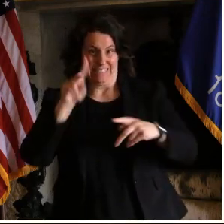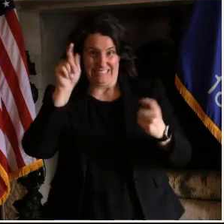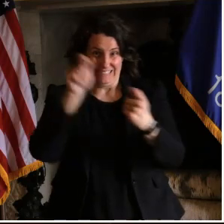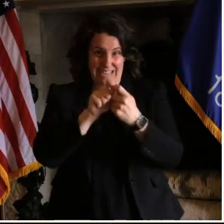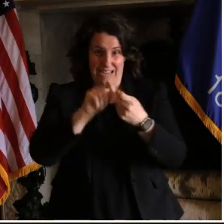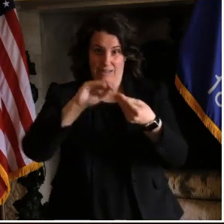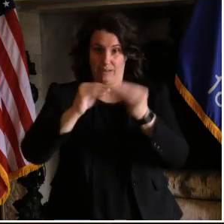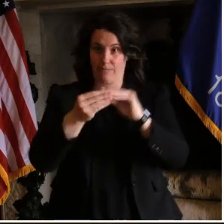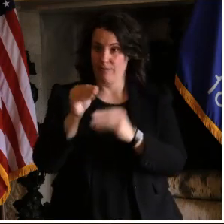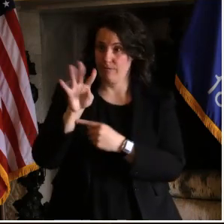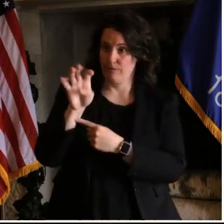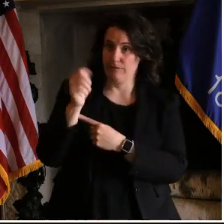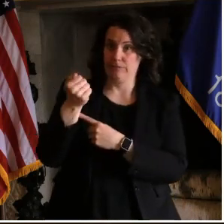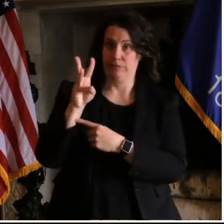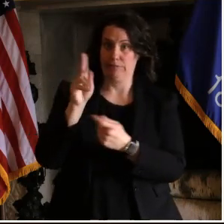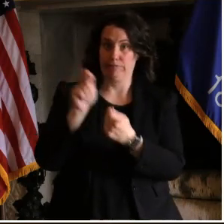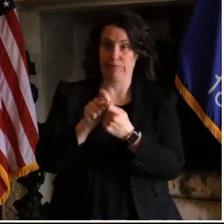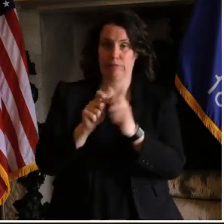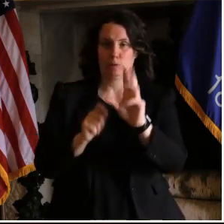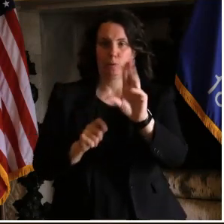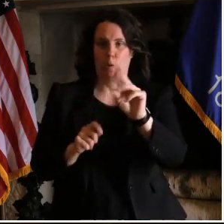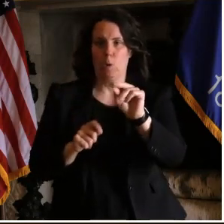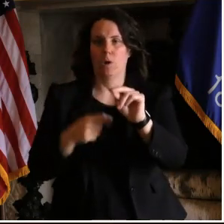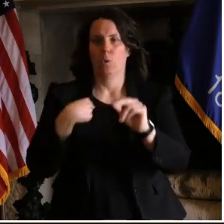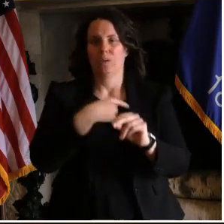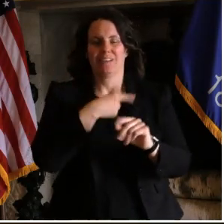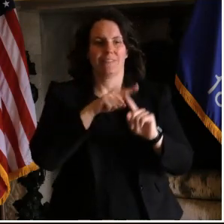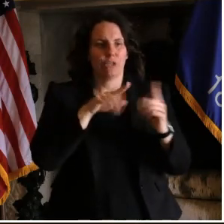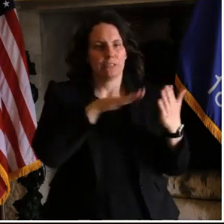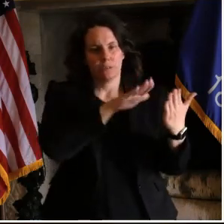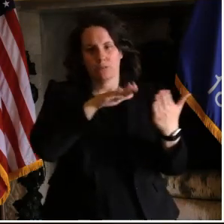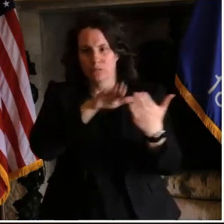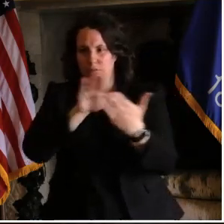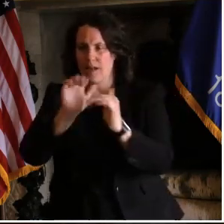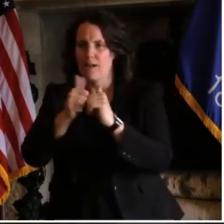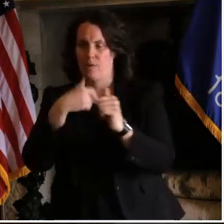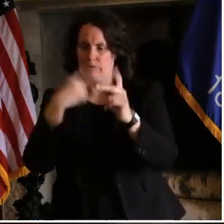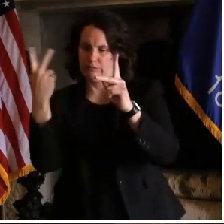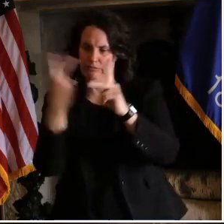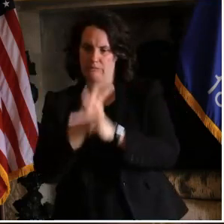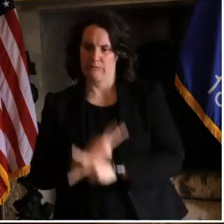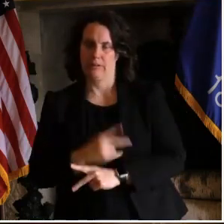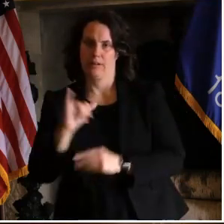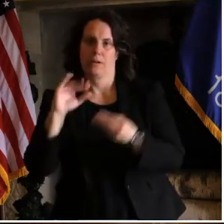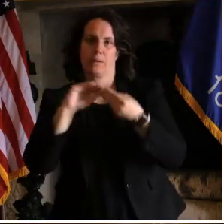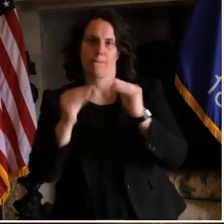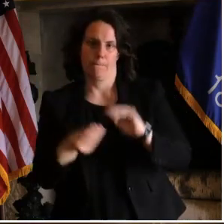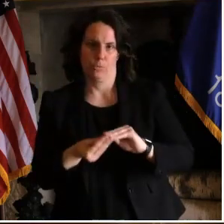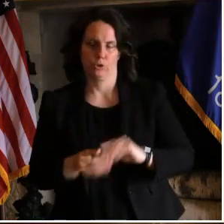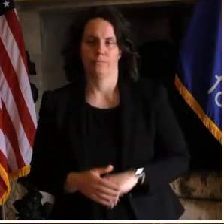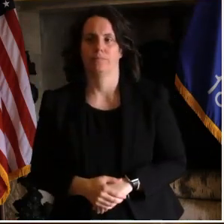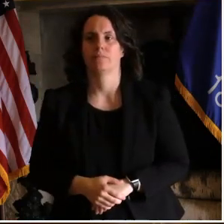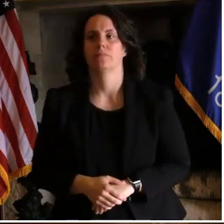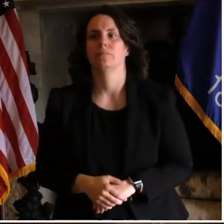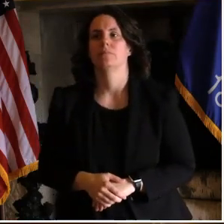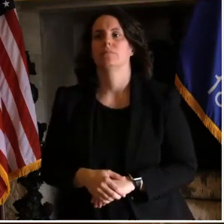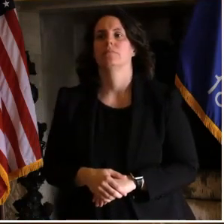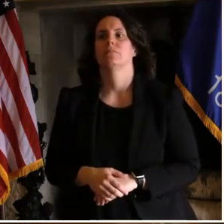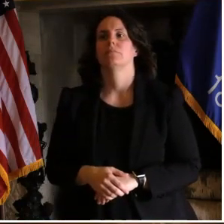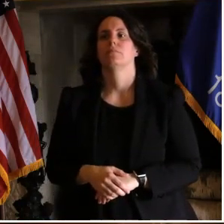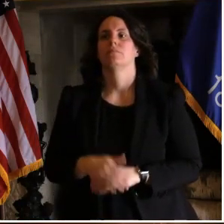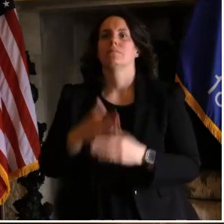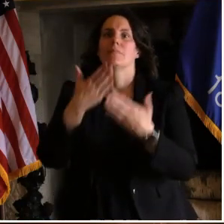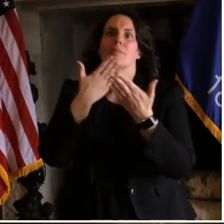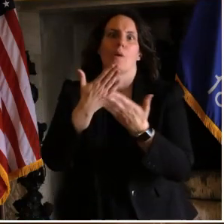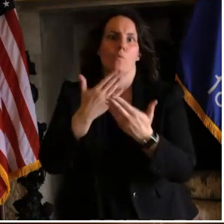to be able to understand better. Thank you, Scott, and thank you all for joining us today. I'm sorry we didn't get to all of your questions, but any of your questions